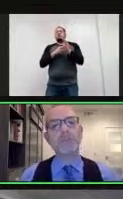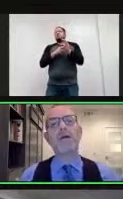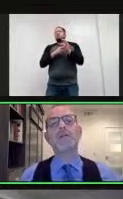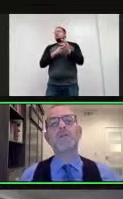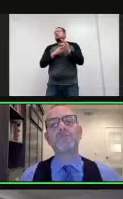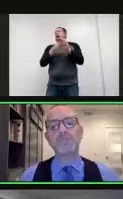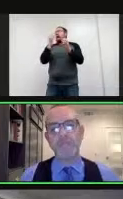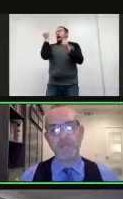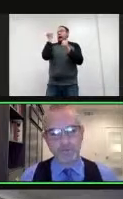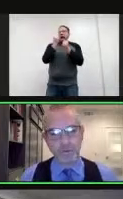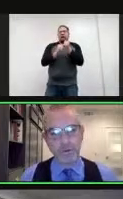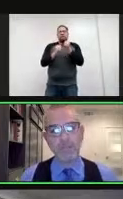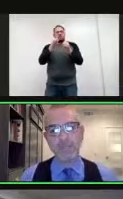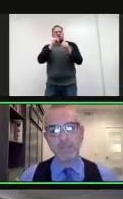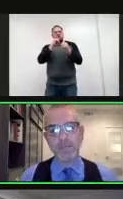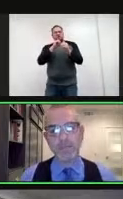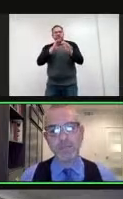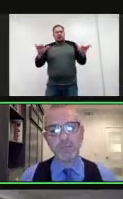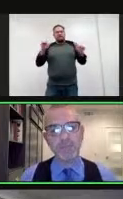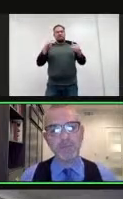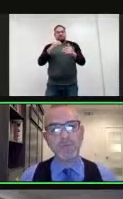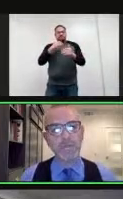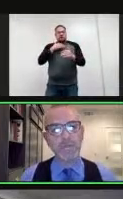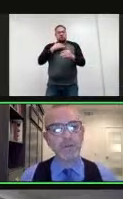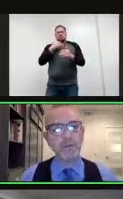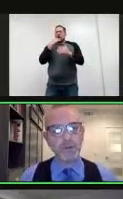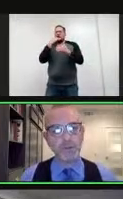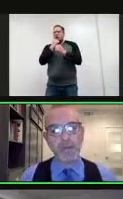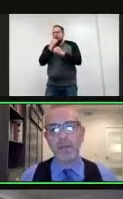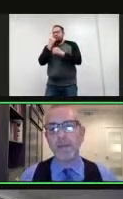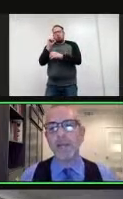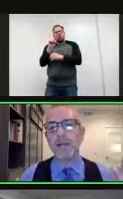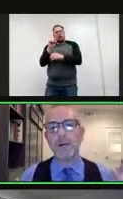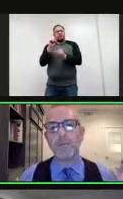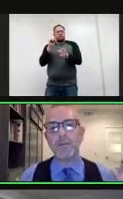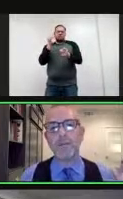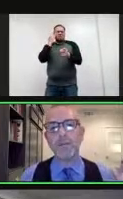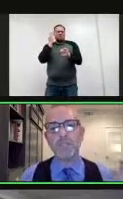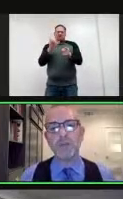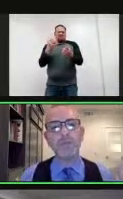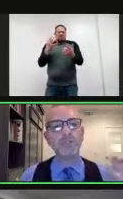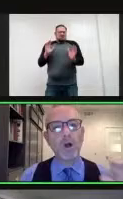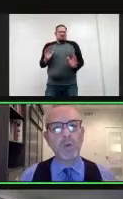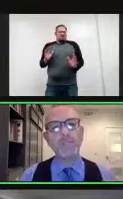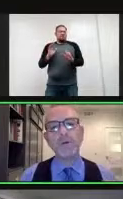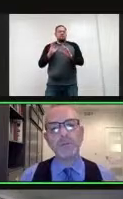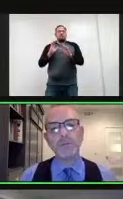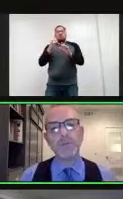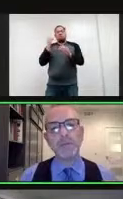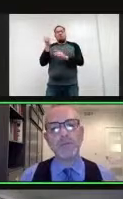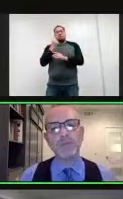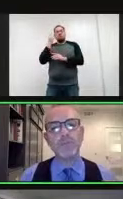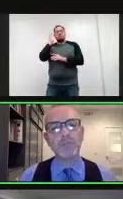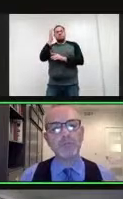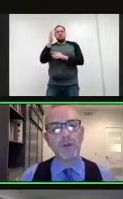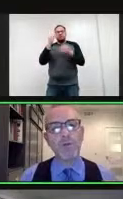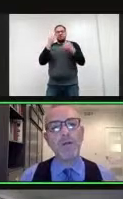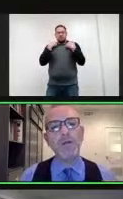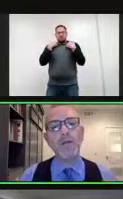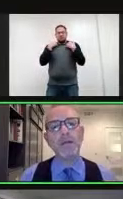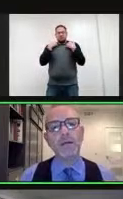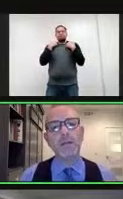single child feels cared for in the Salem-Keizer Public Schools, and I know you know that. So there's always going to be room to